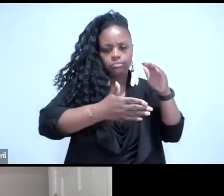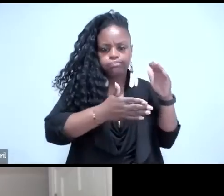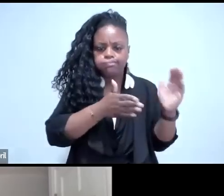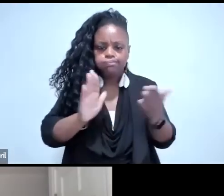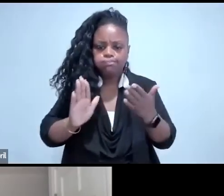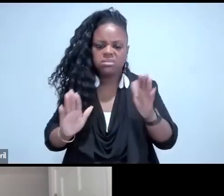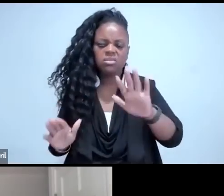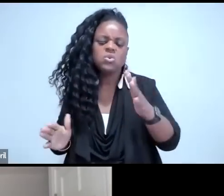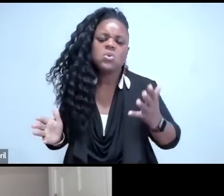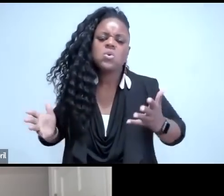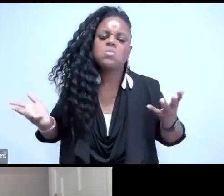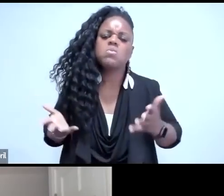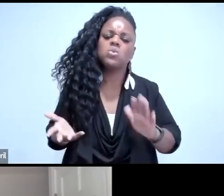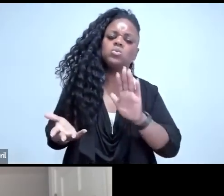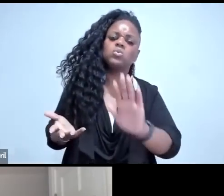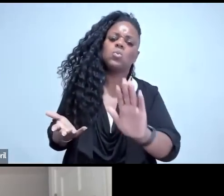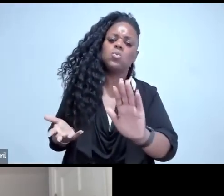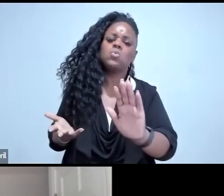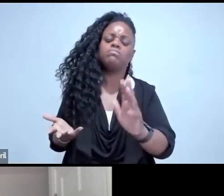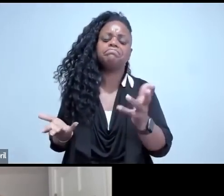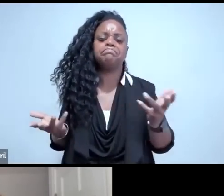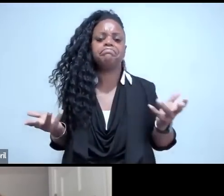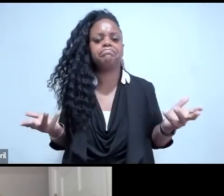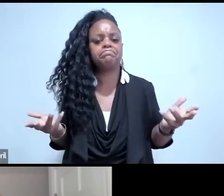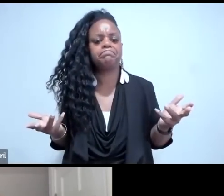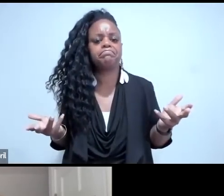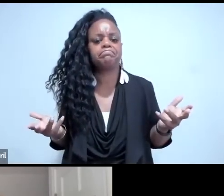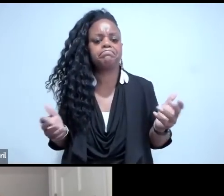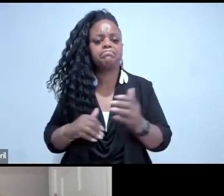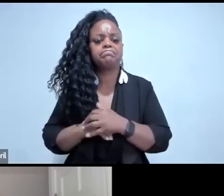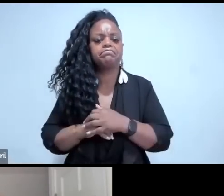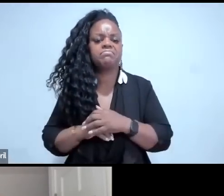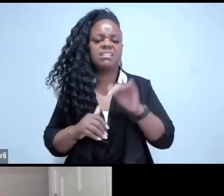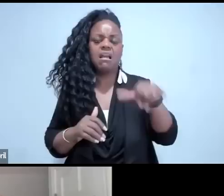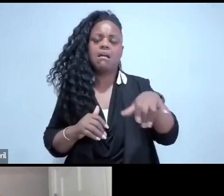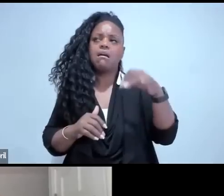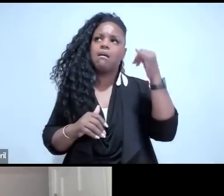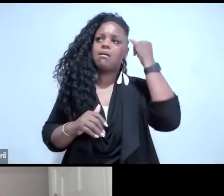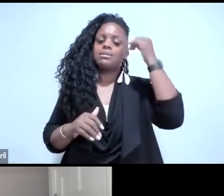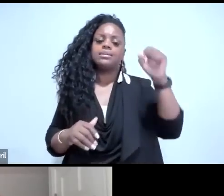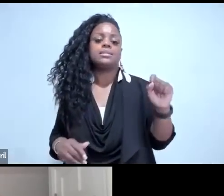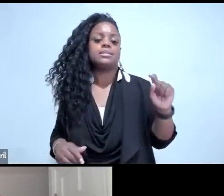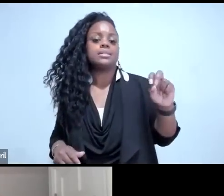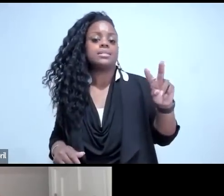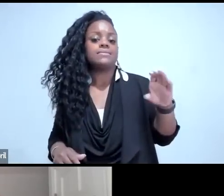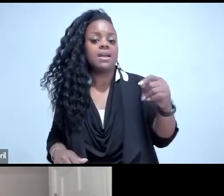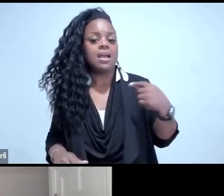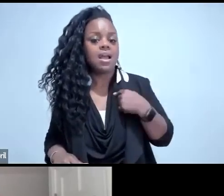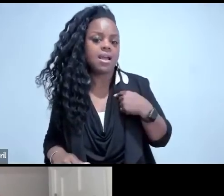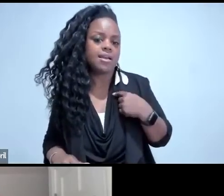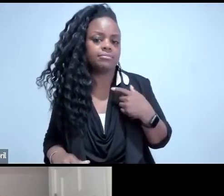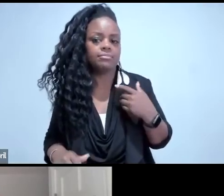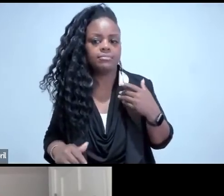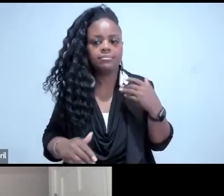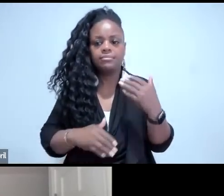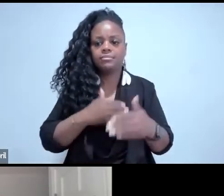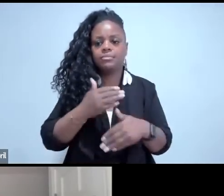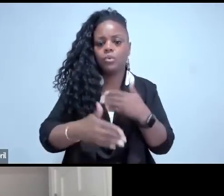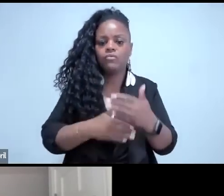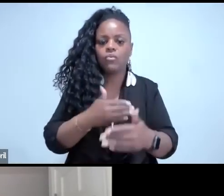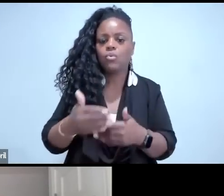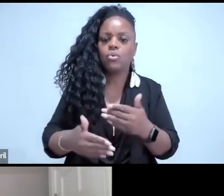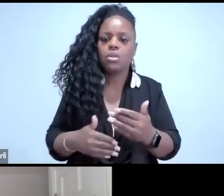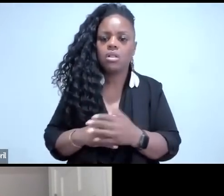the idea that Steve and I put forth, that that they should really not only be jumping